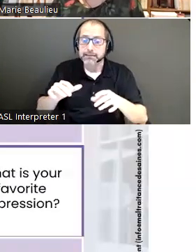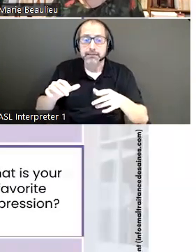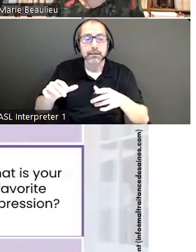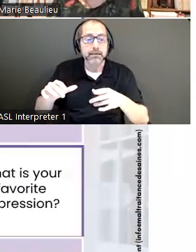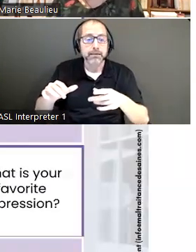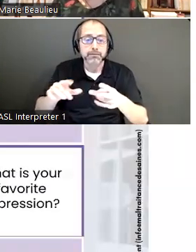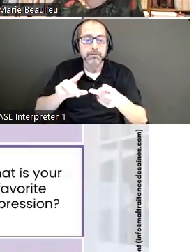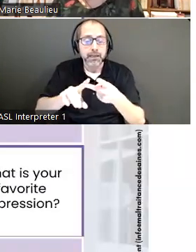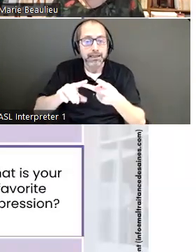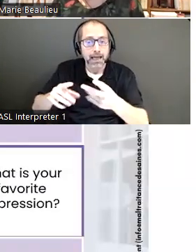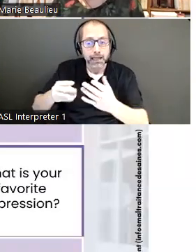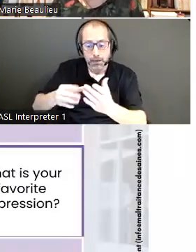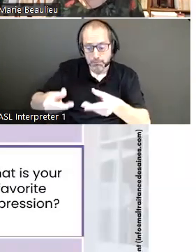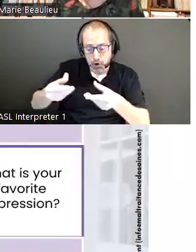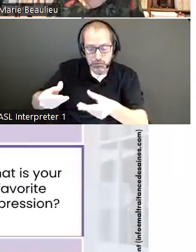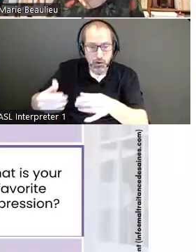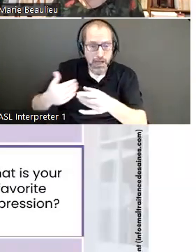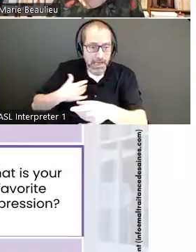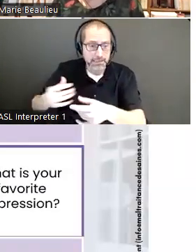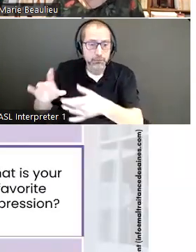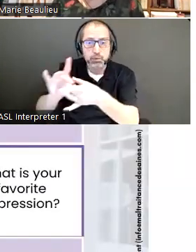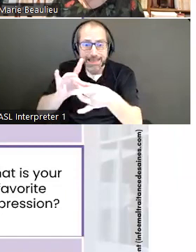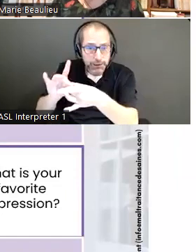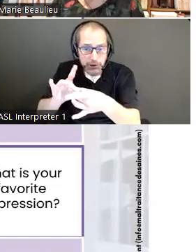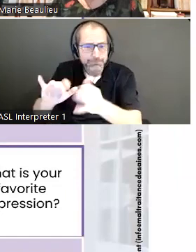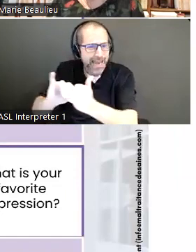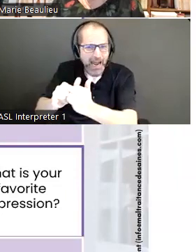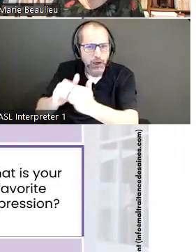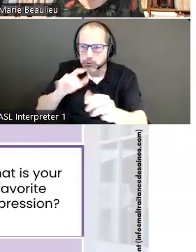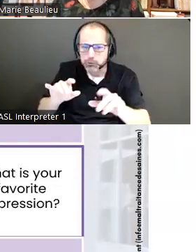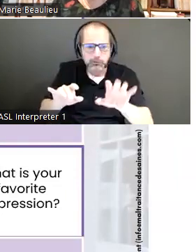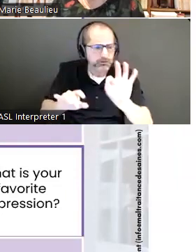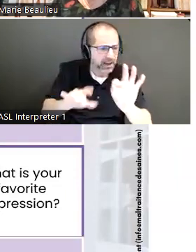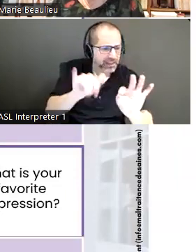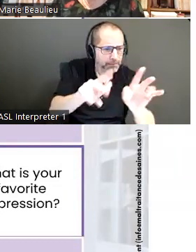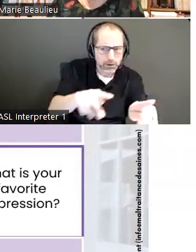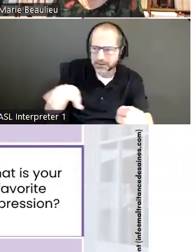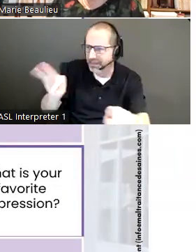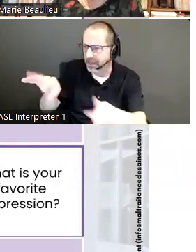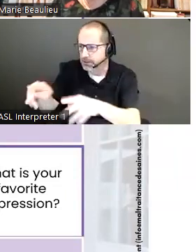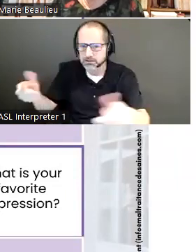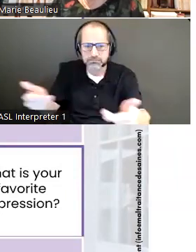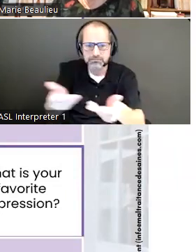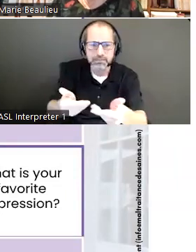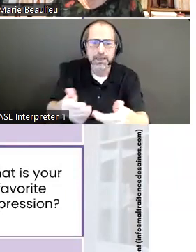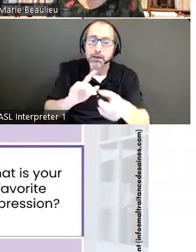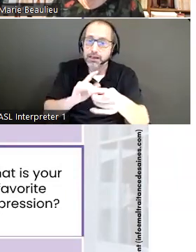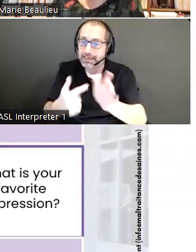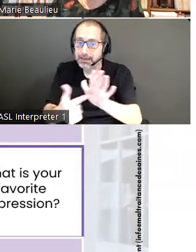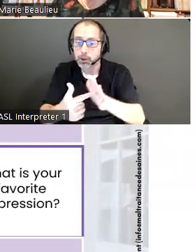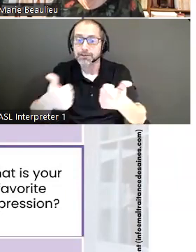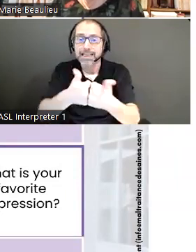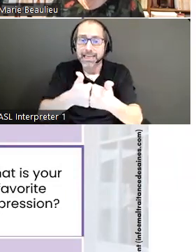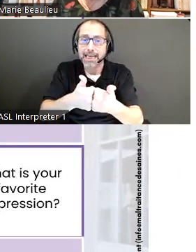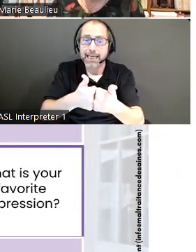of relation between residents. So here you have the example of the game Tell Us About You. So it's a